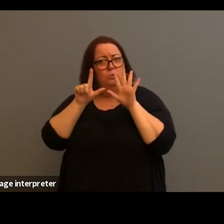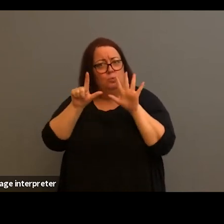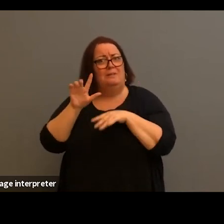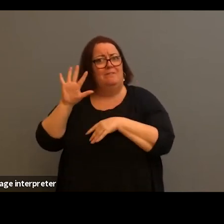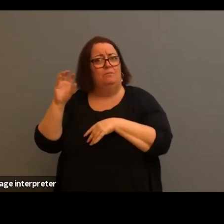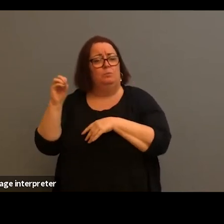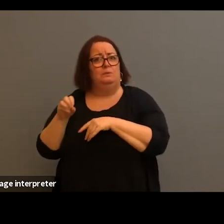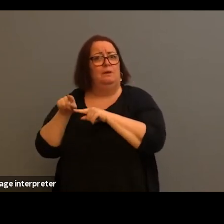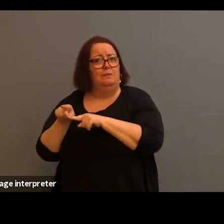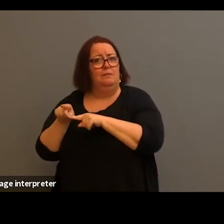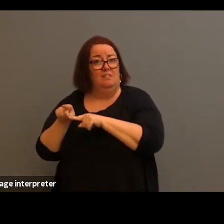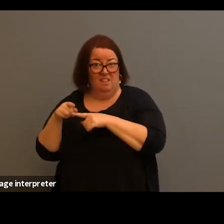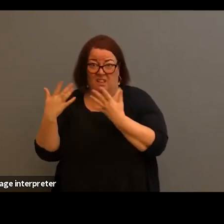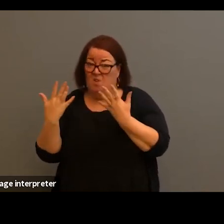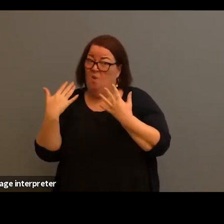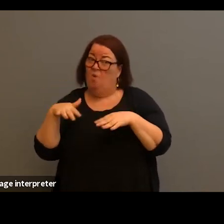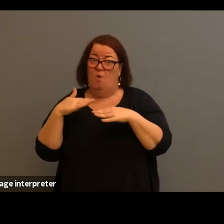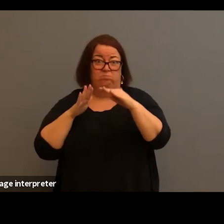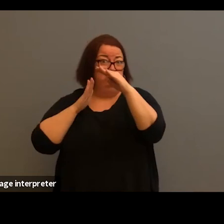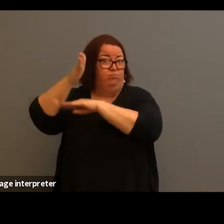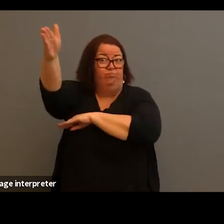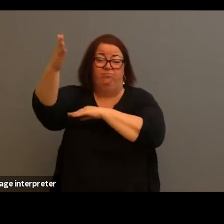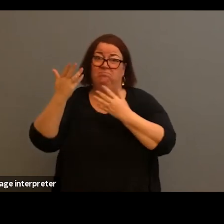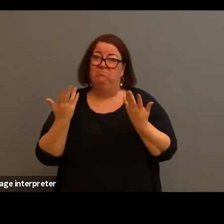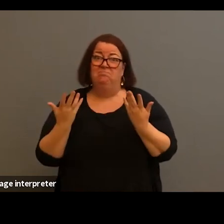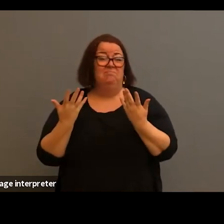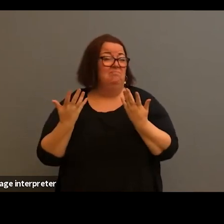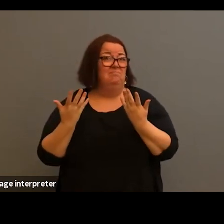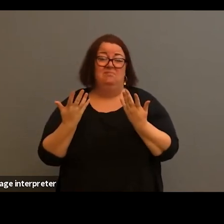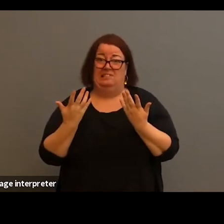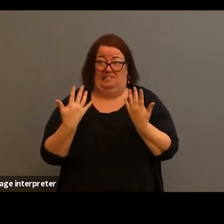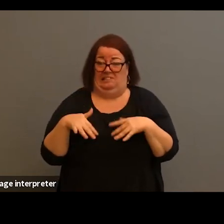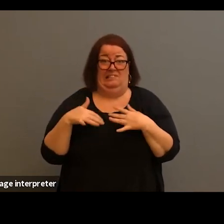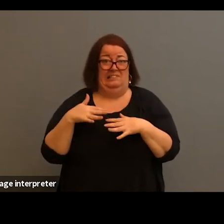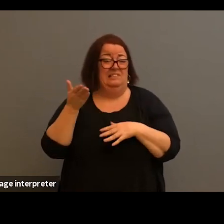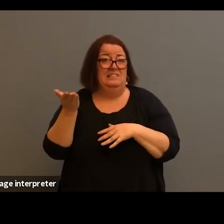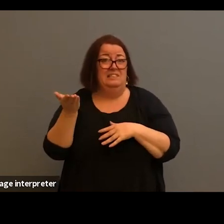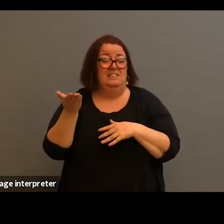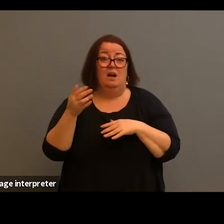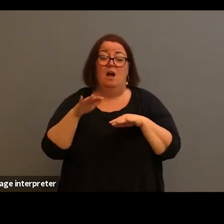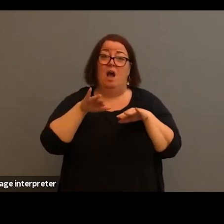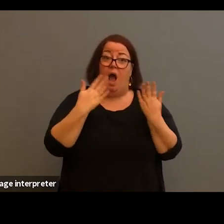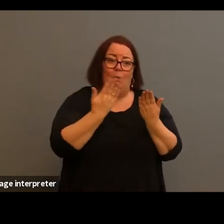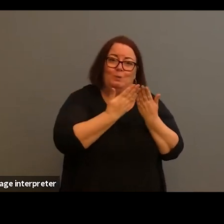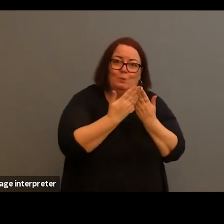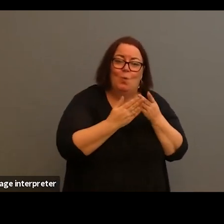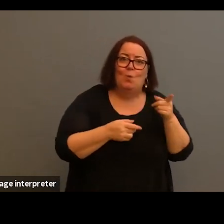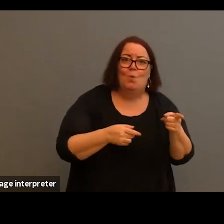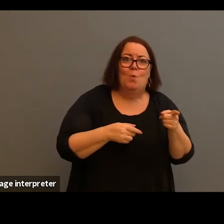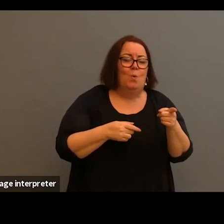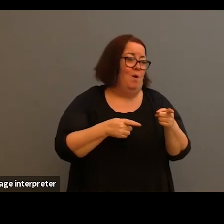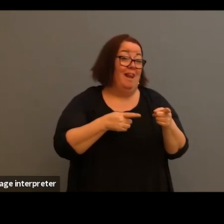in early school leaving, 20.3 versus 9.8, but also they are